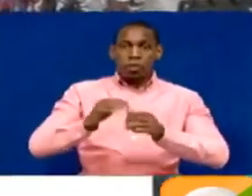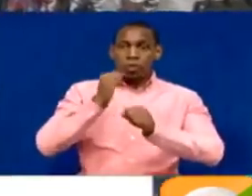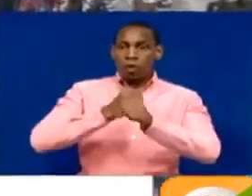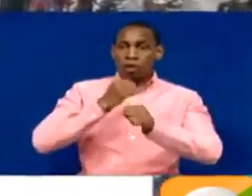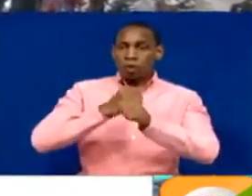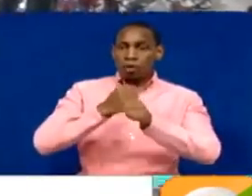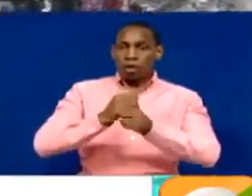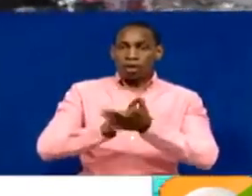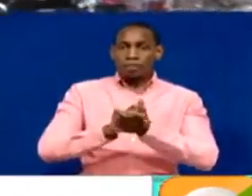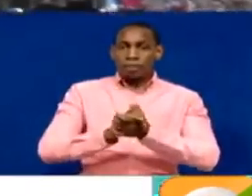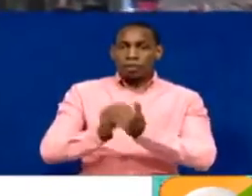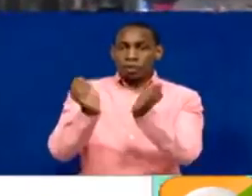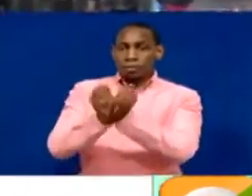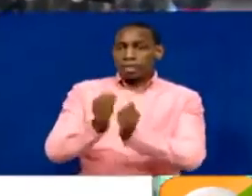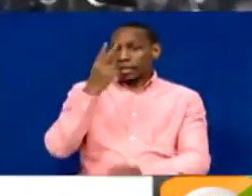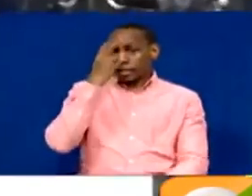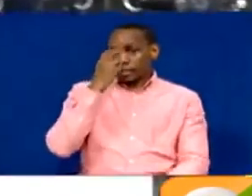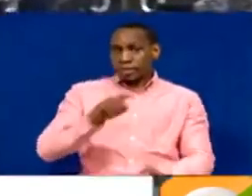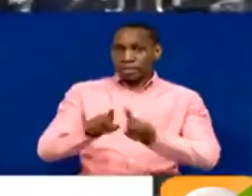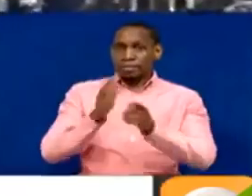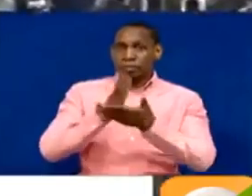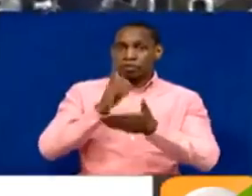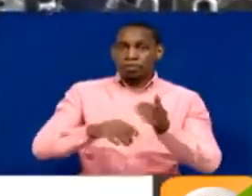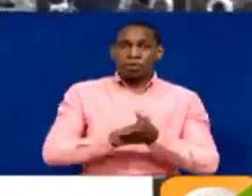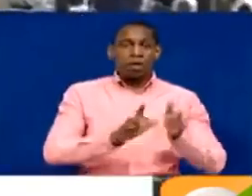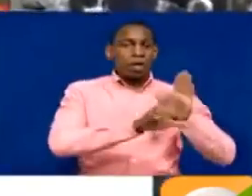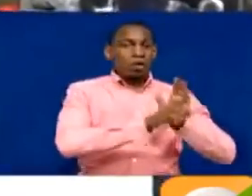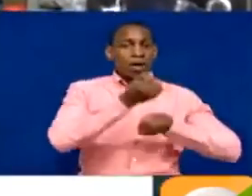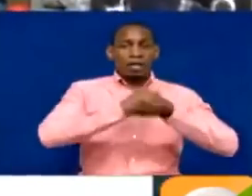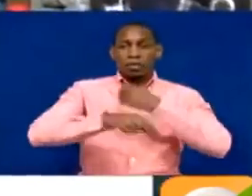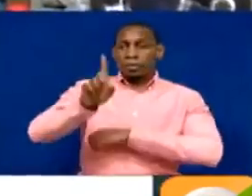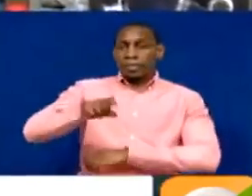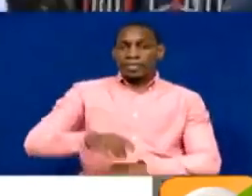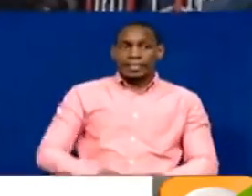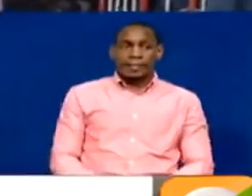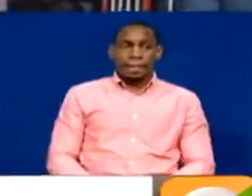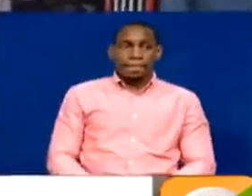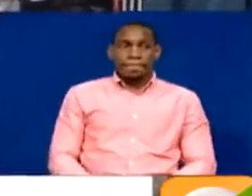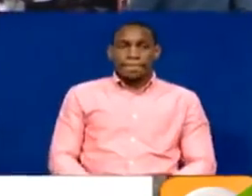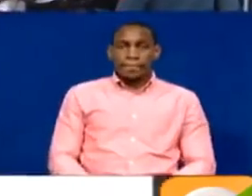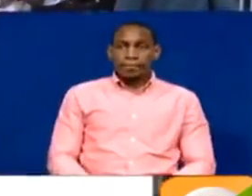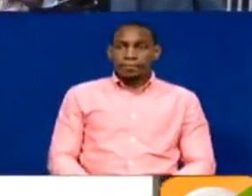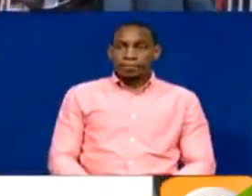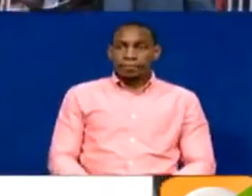round the clock to identify the suspects and ensure the law takes its course. Marianne Nyambura, Citizen TV.